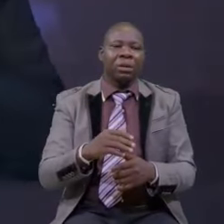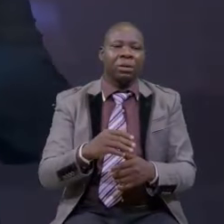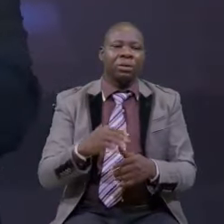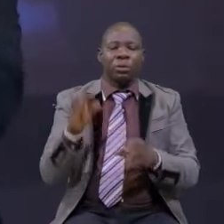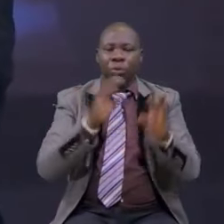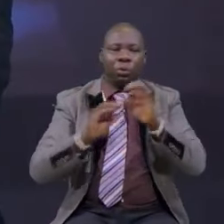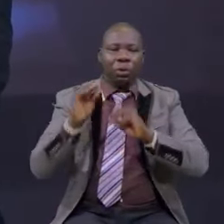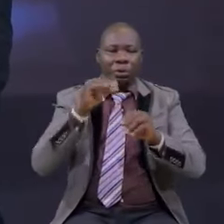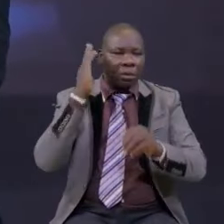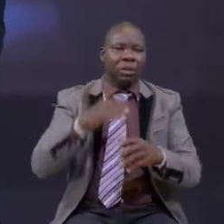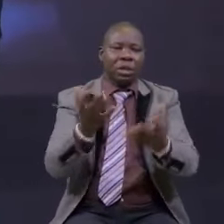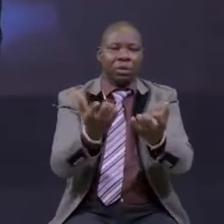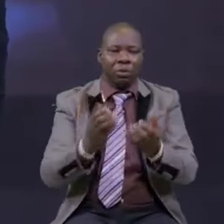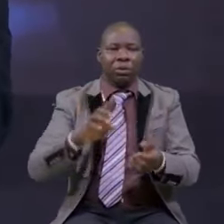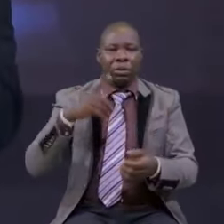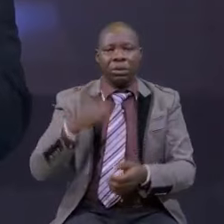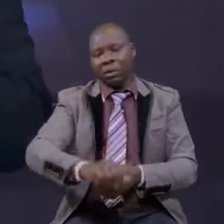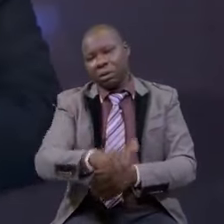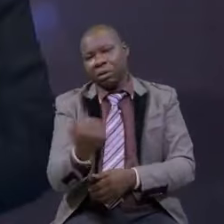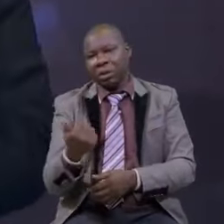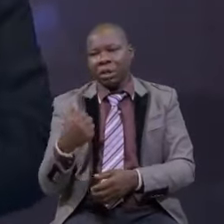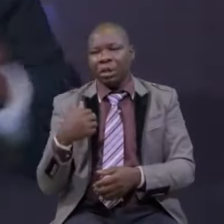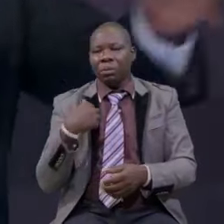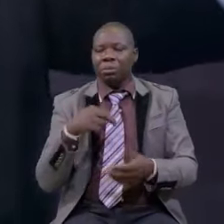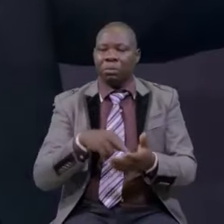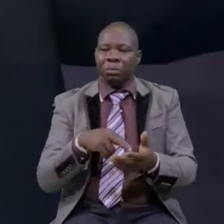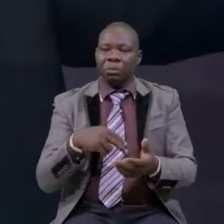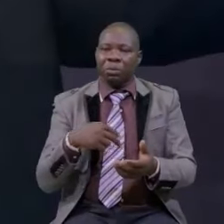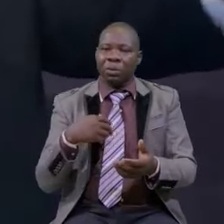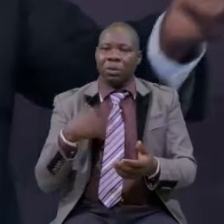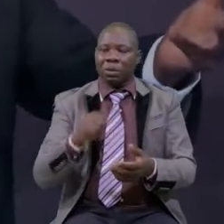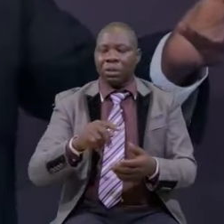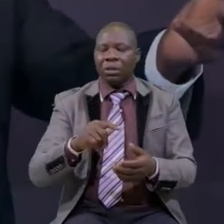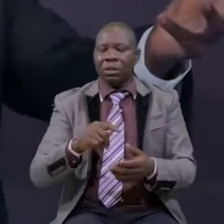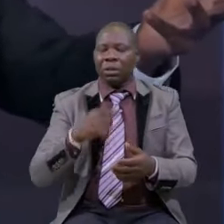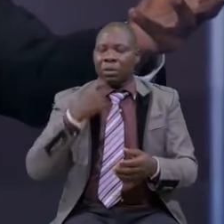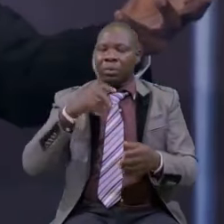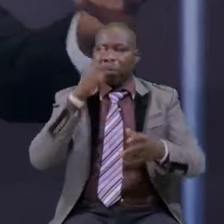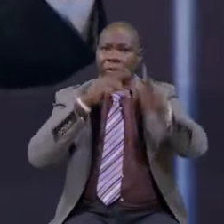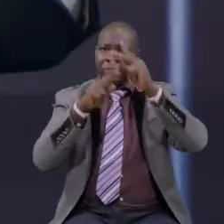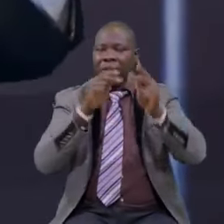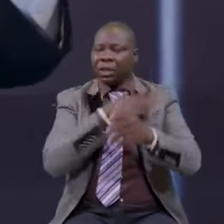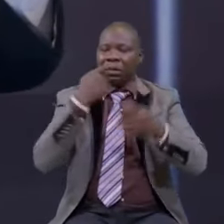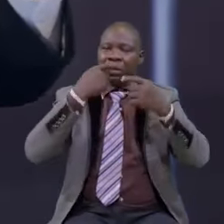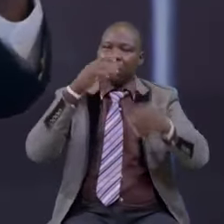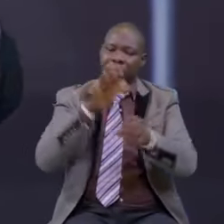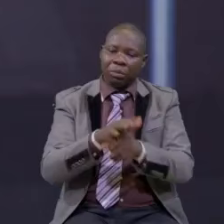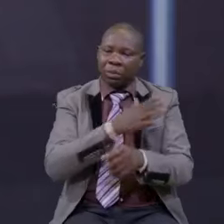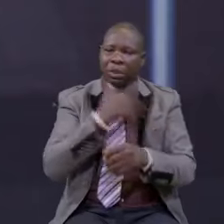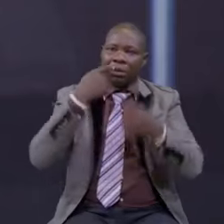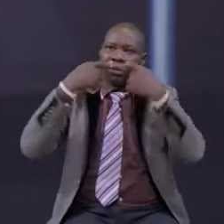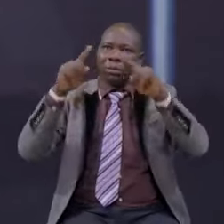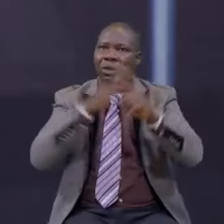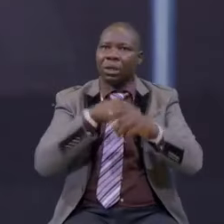the other. That means will not lack her meat. The prophecy and the promise and the proclamation and the prediction